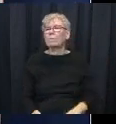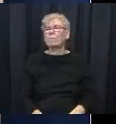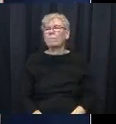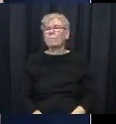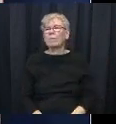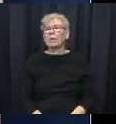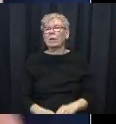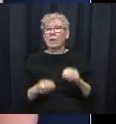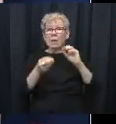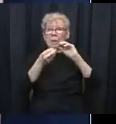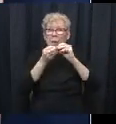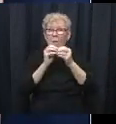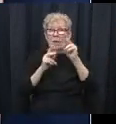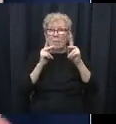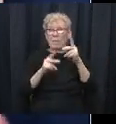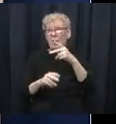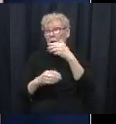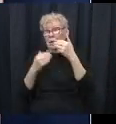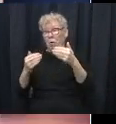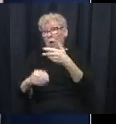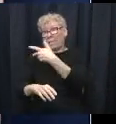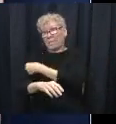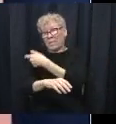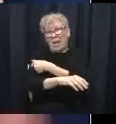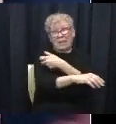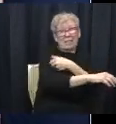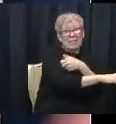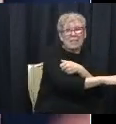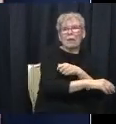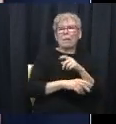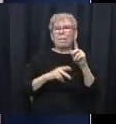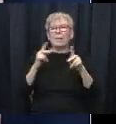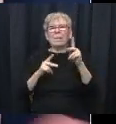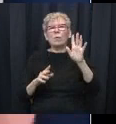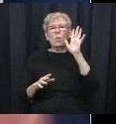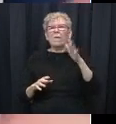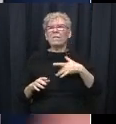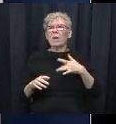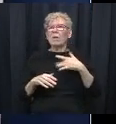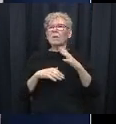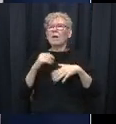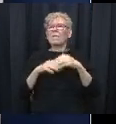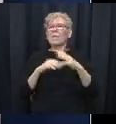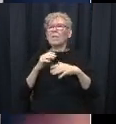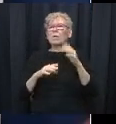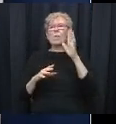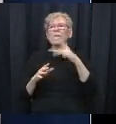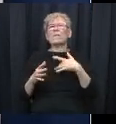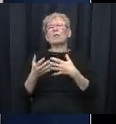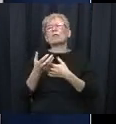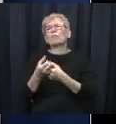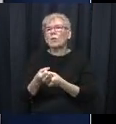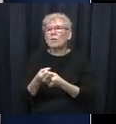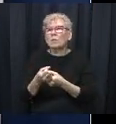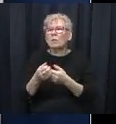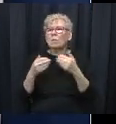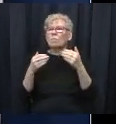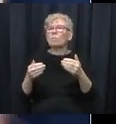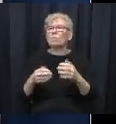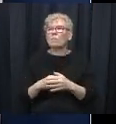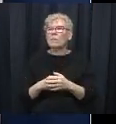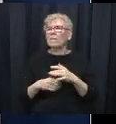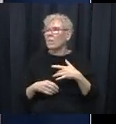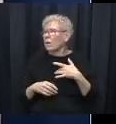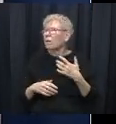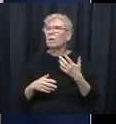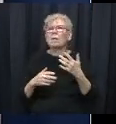I think you'll see more customers returning to theaters and stores and restaurants who are 70 and up once they